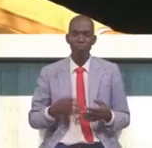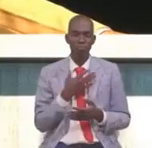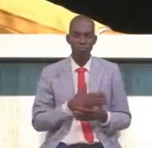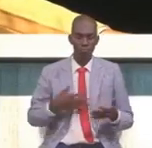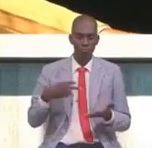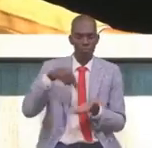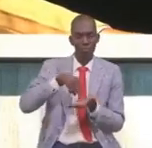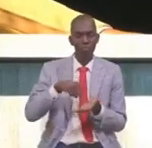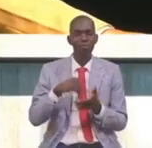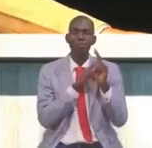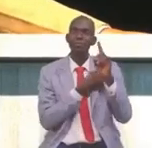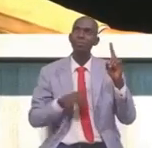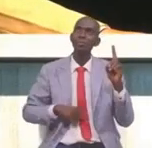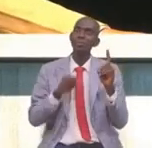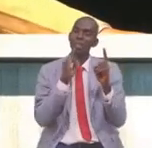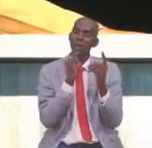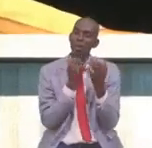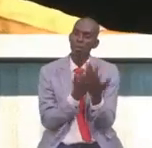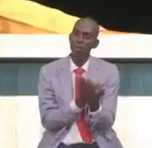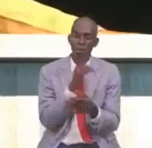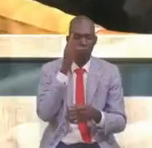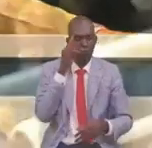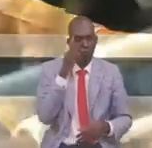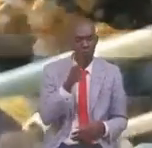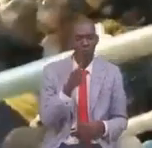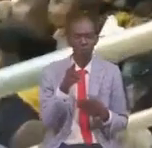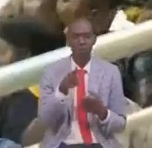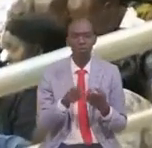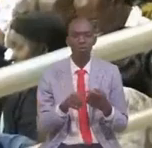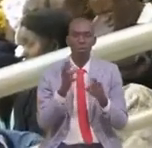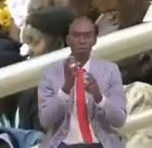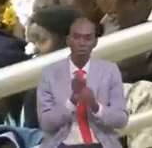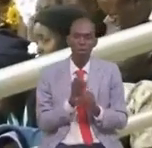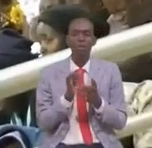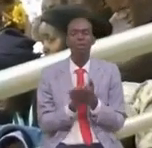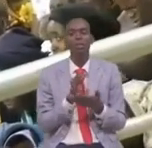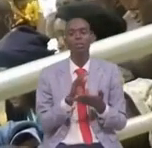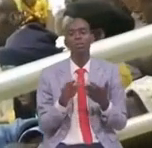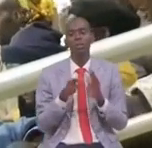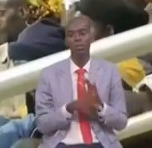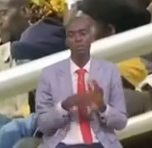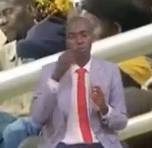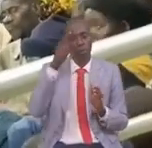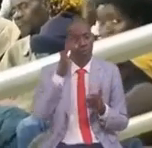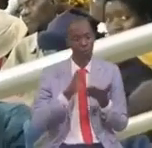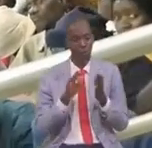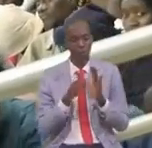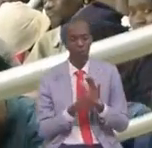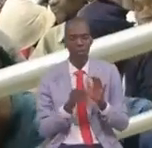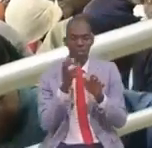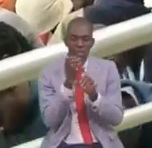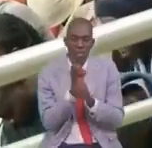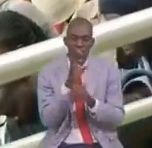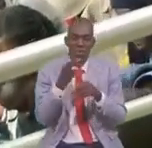you'll have that forgiveness now, because that's what gets your name into heaven, because that's